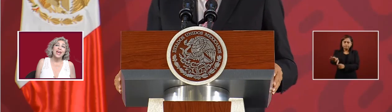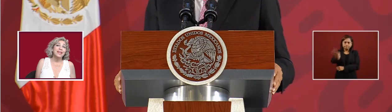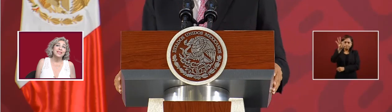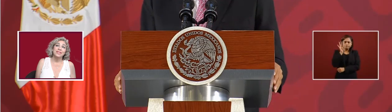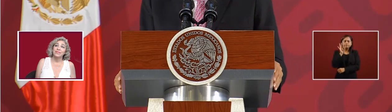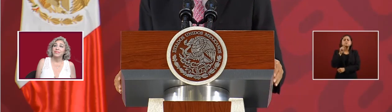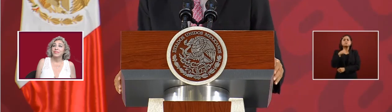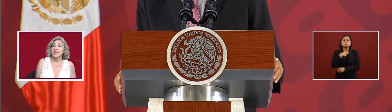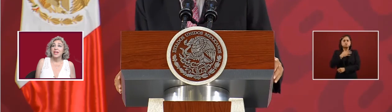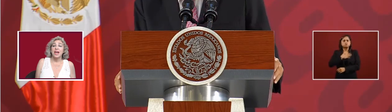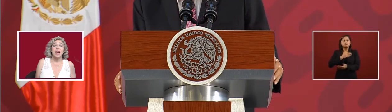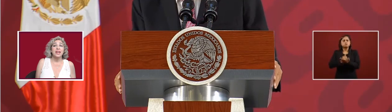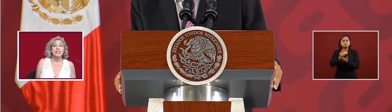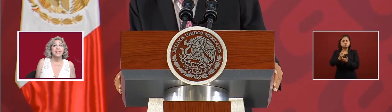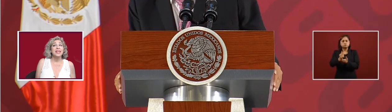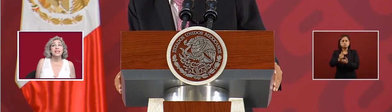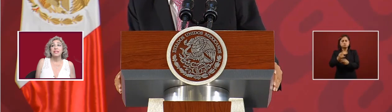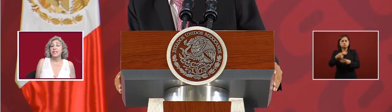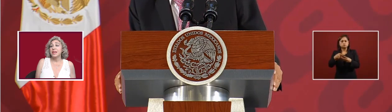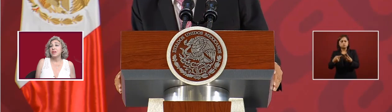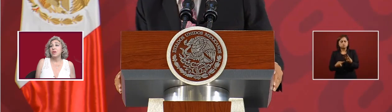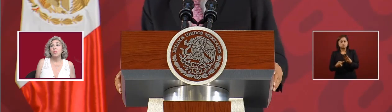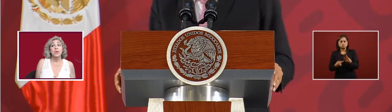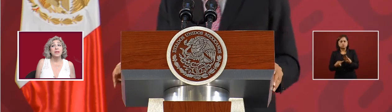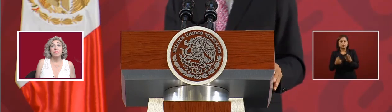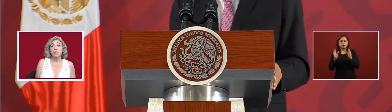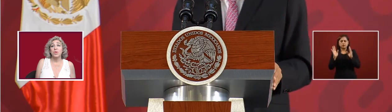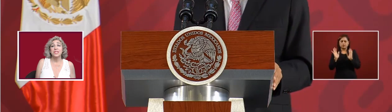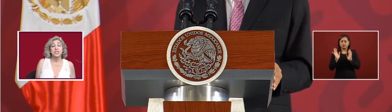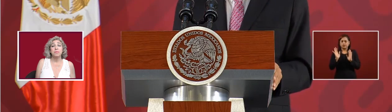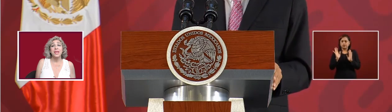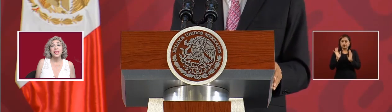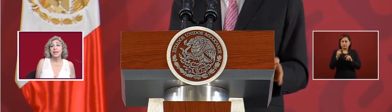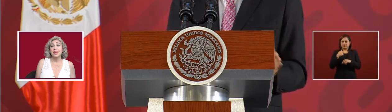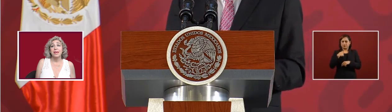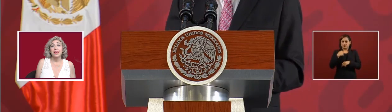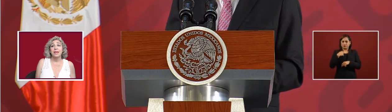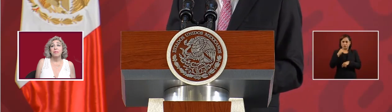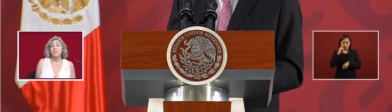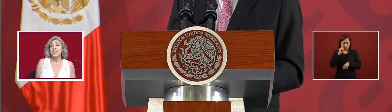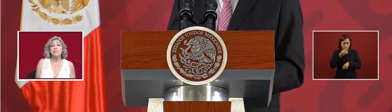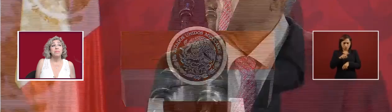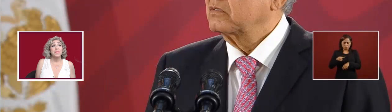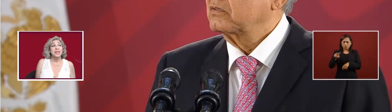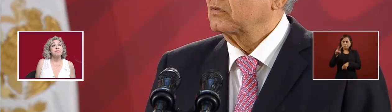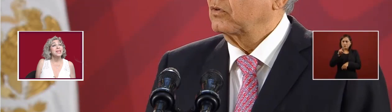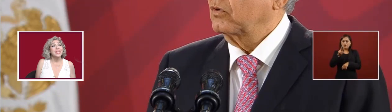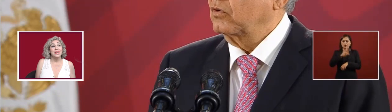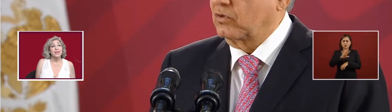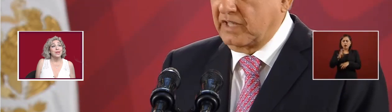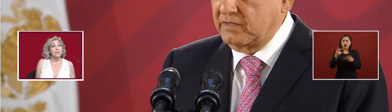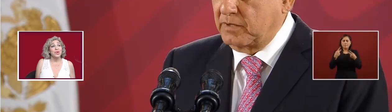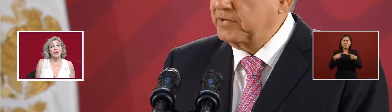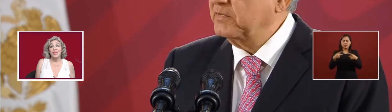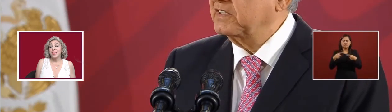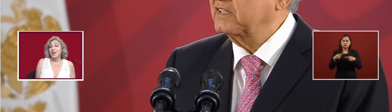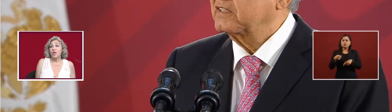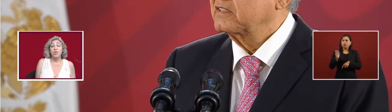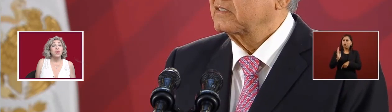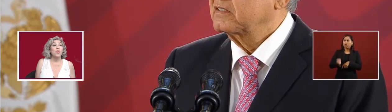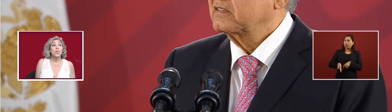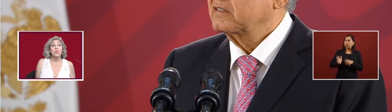and I think that no one wants to be manipulated anymore